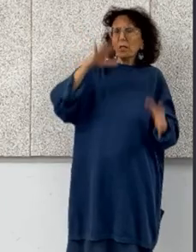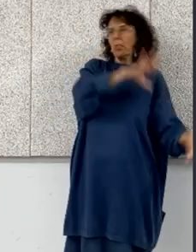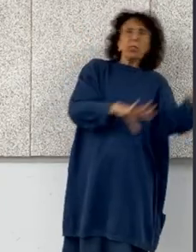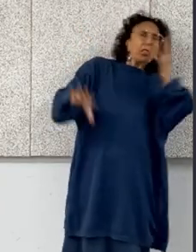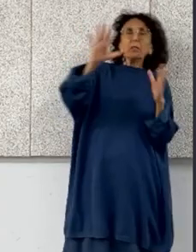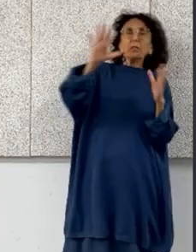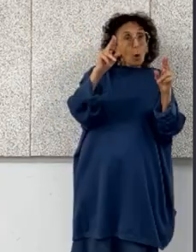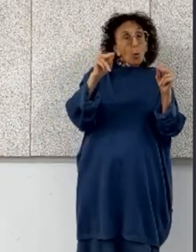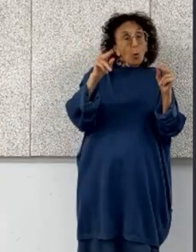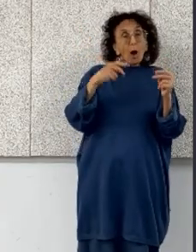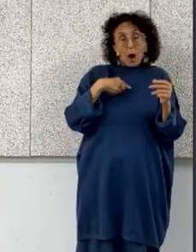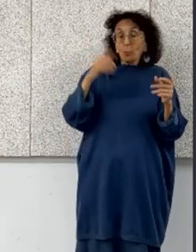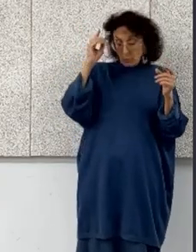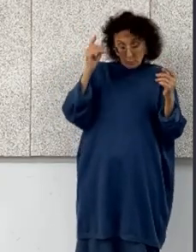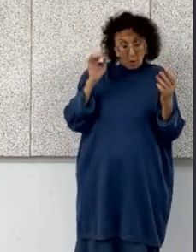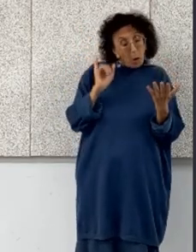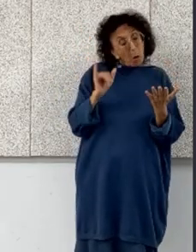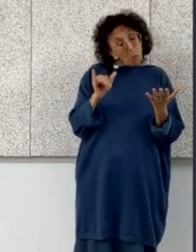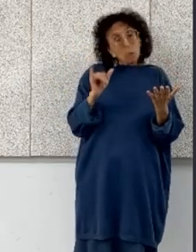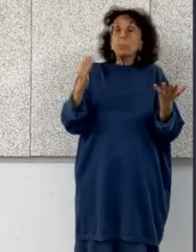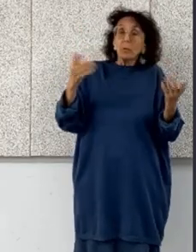to prepare.